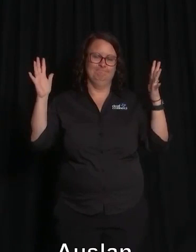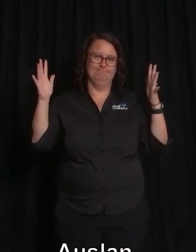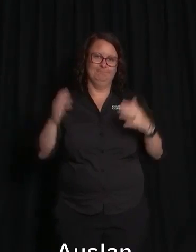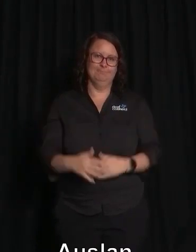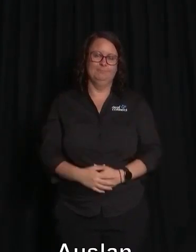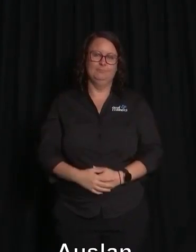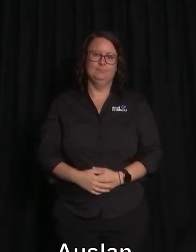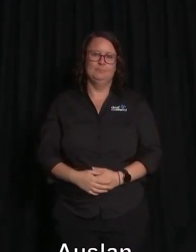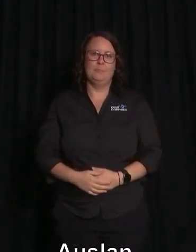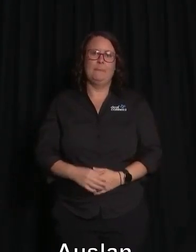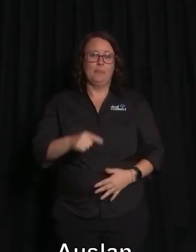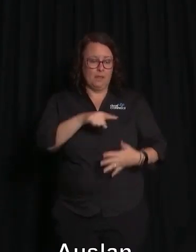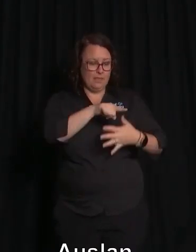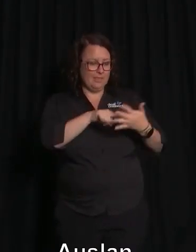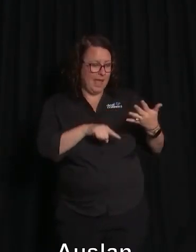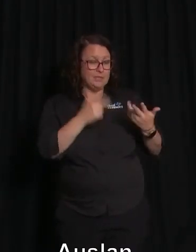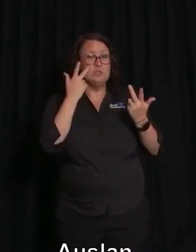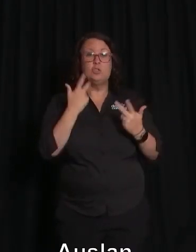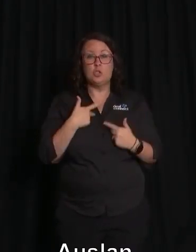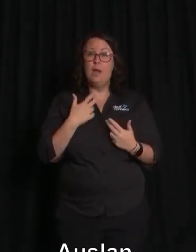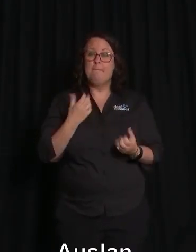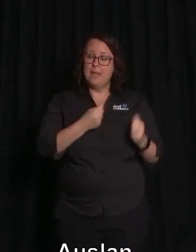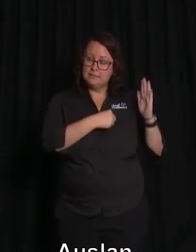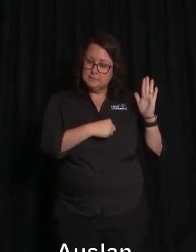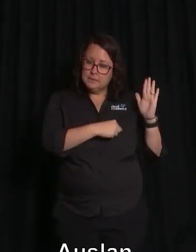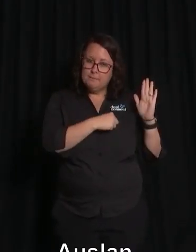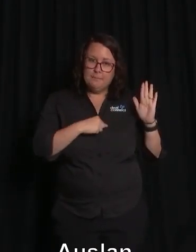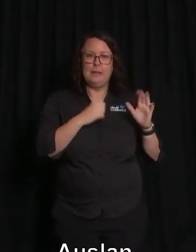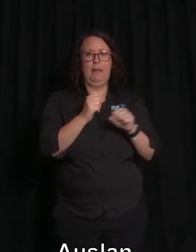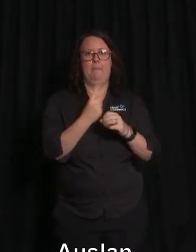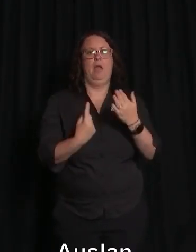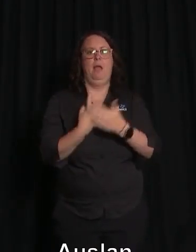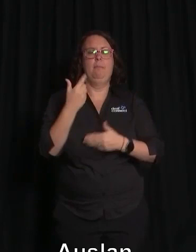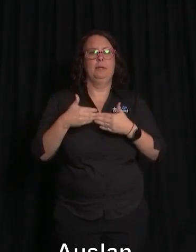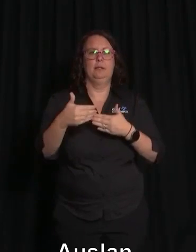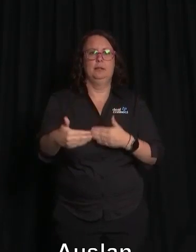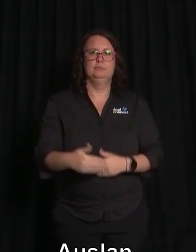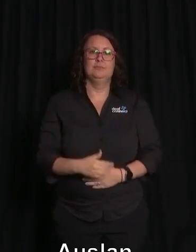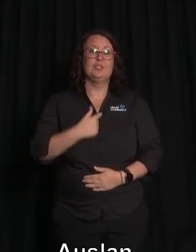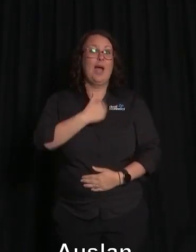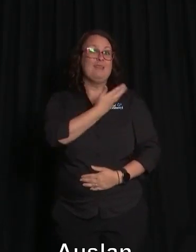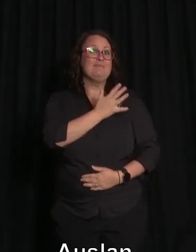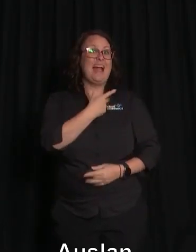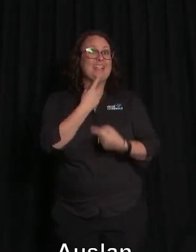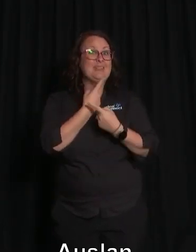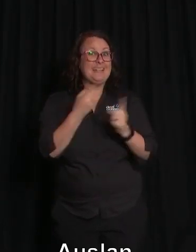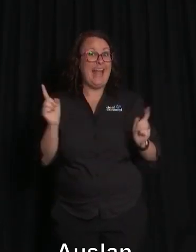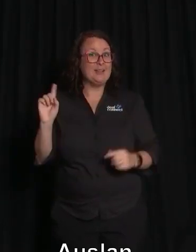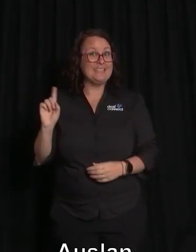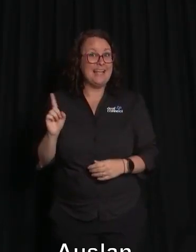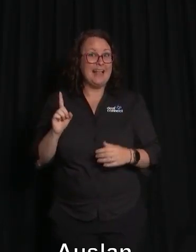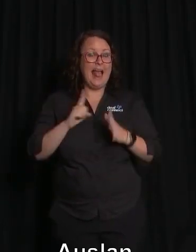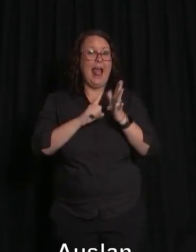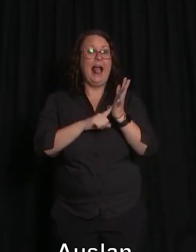And it highlighted that we must commit to action, which is why I am really proud to announce here today that the